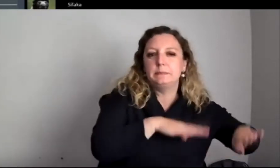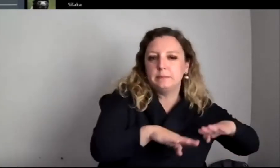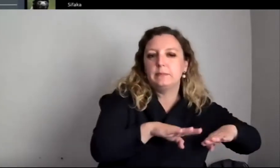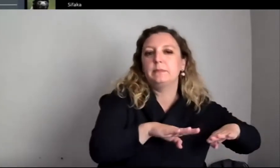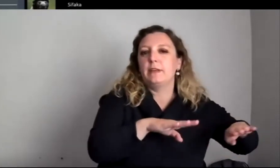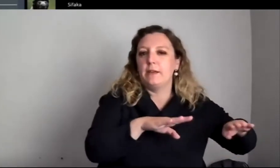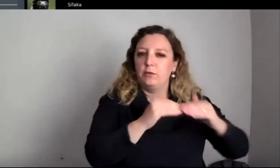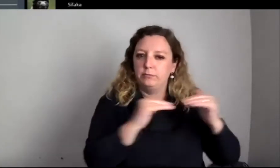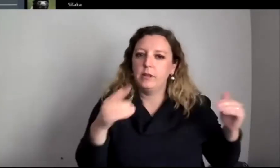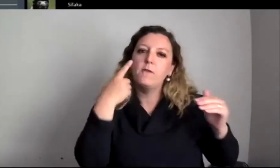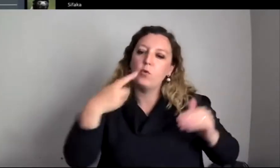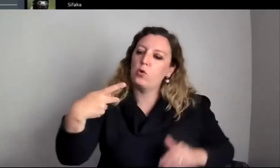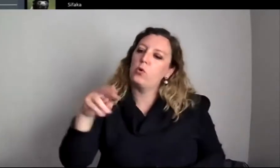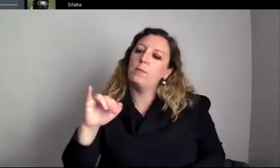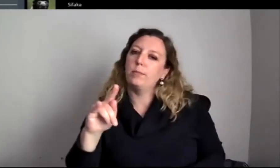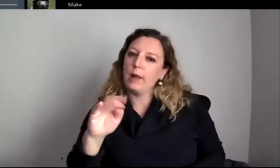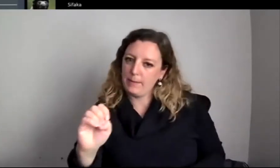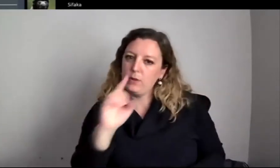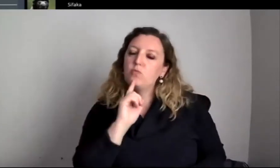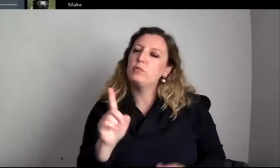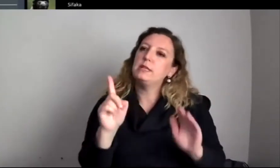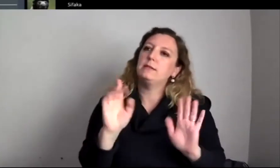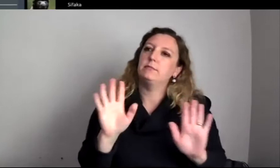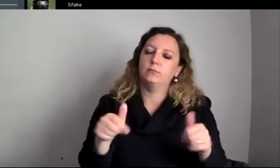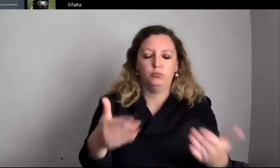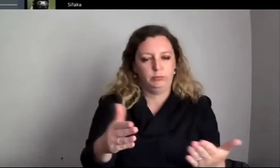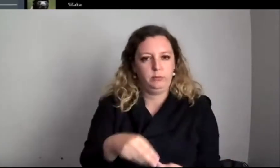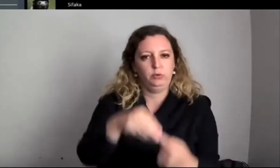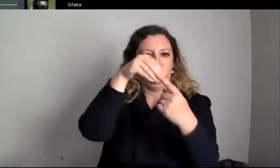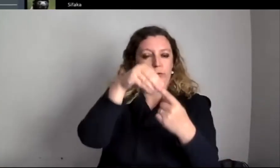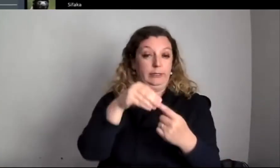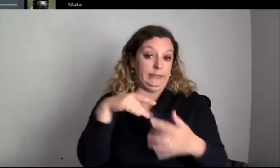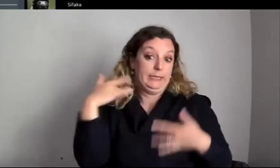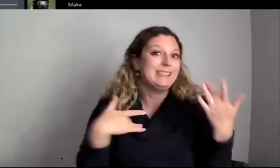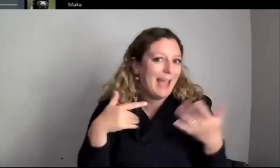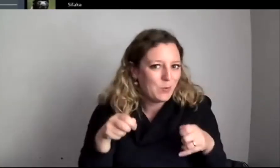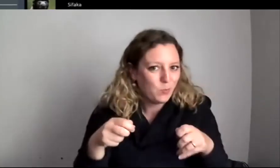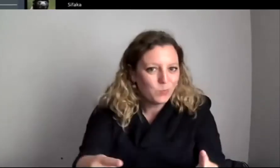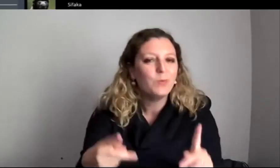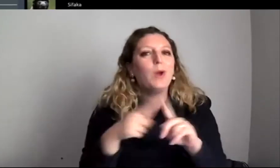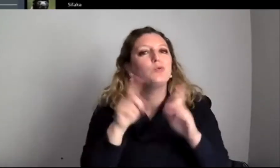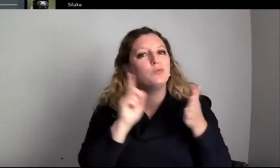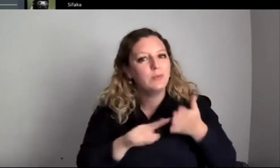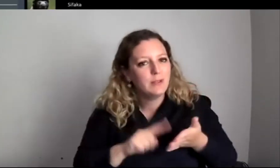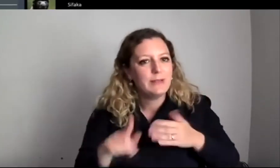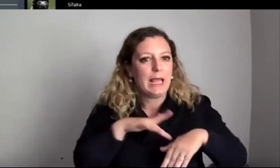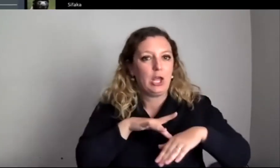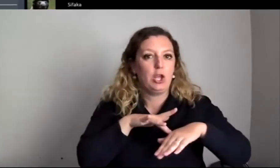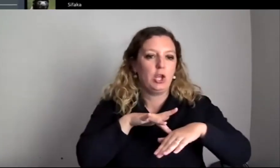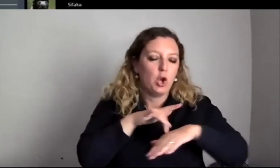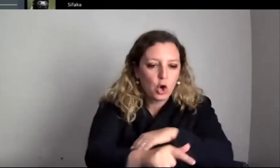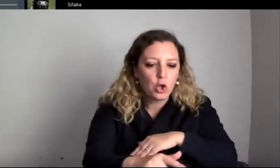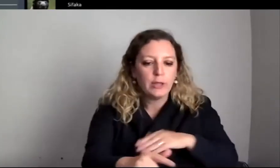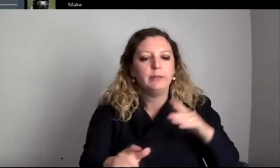primates. And this allows us this really sort of unique and unusual and exciting opportunity to investigate the earliest emergence